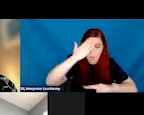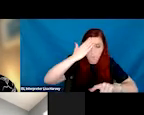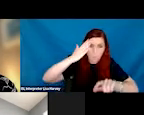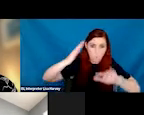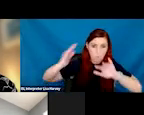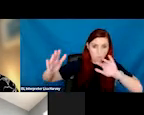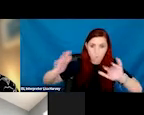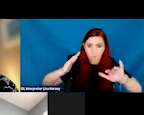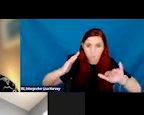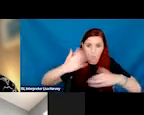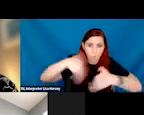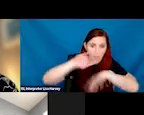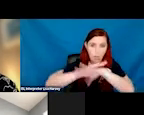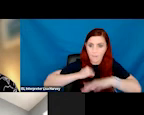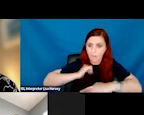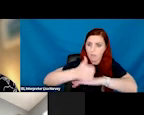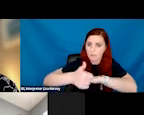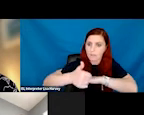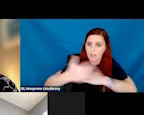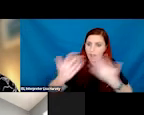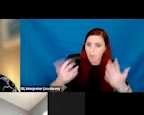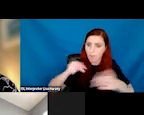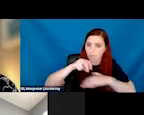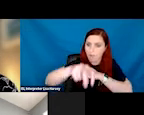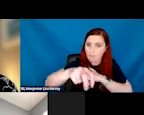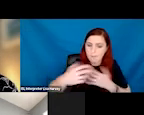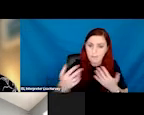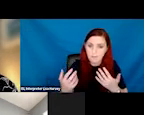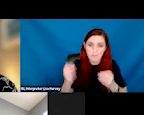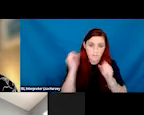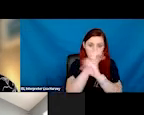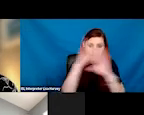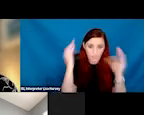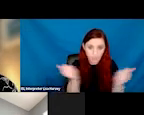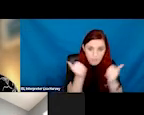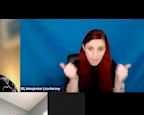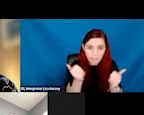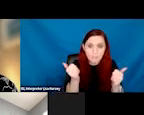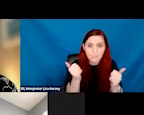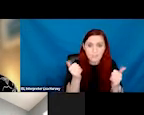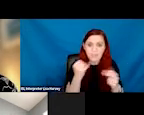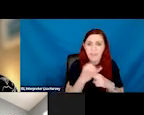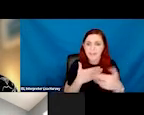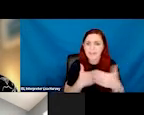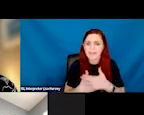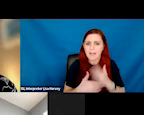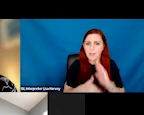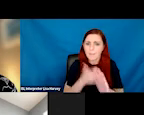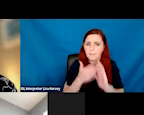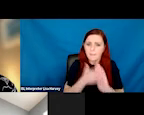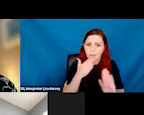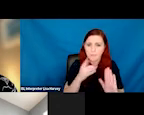when and where you should cross. Clear signage then, this is actually inside in a building, but it's just